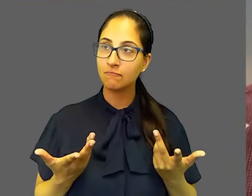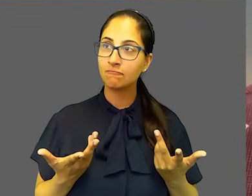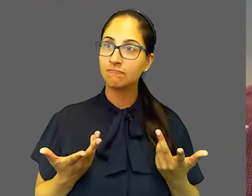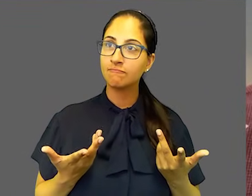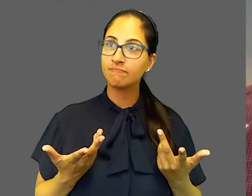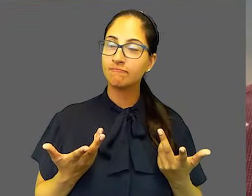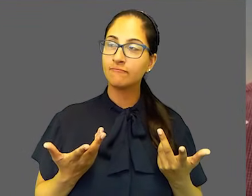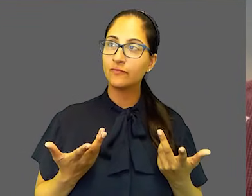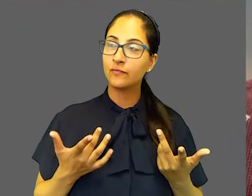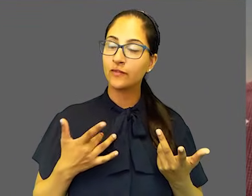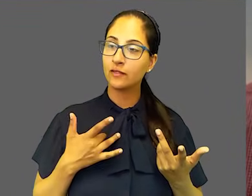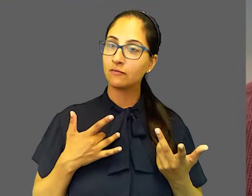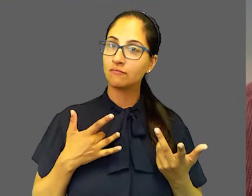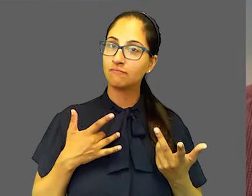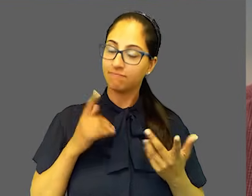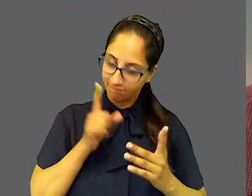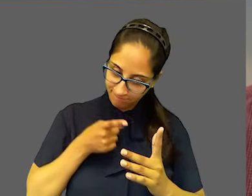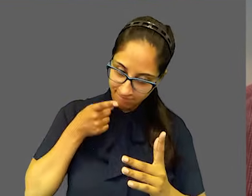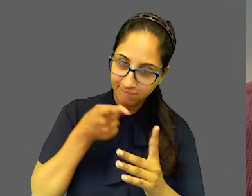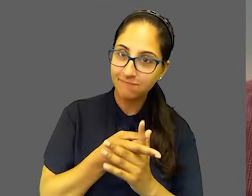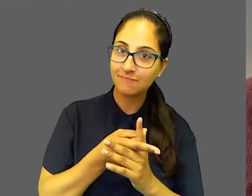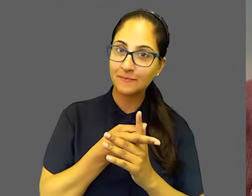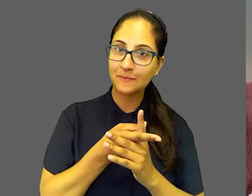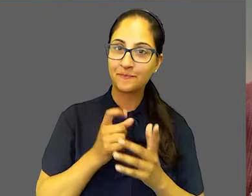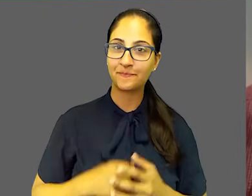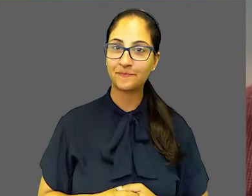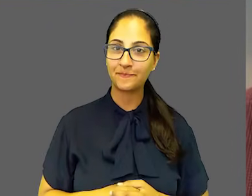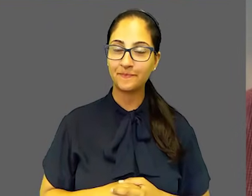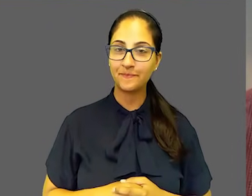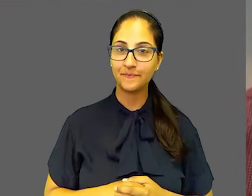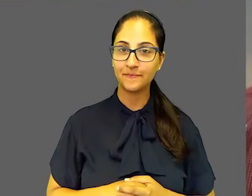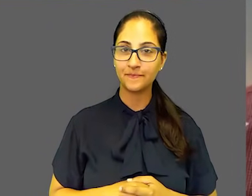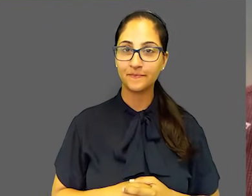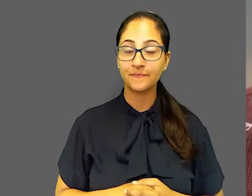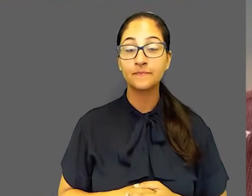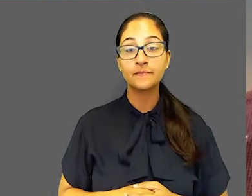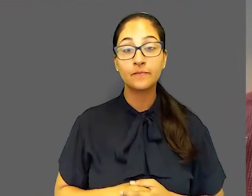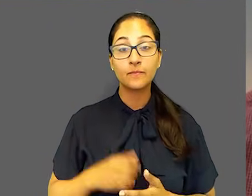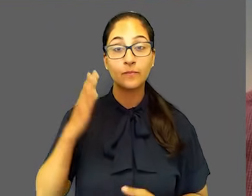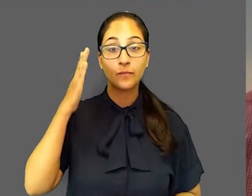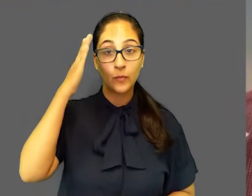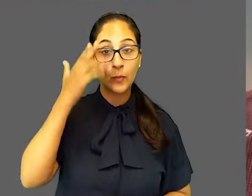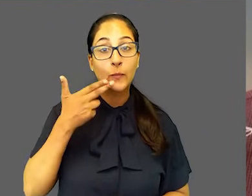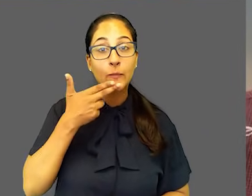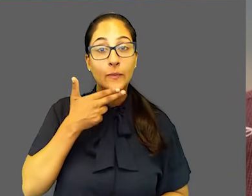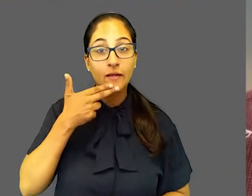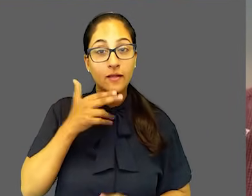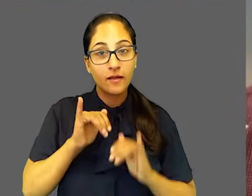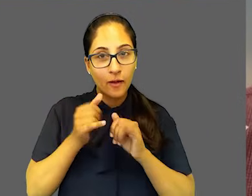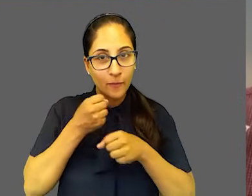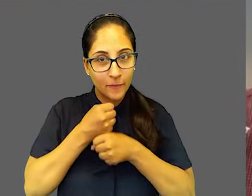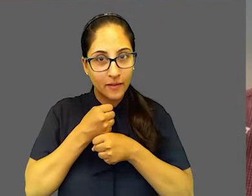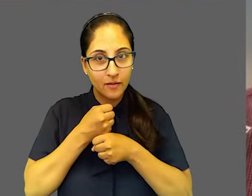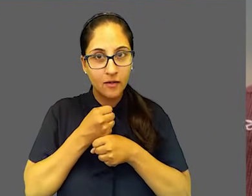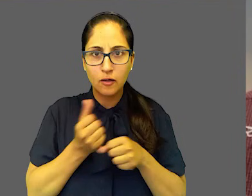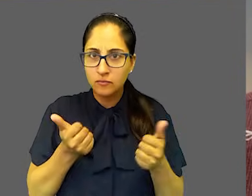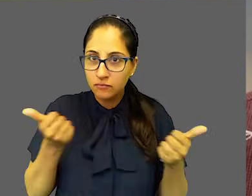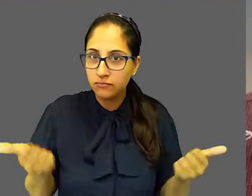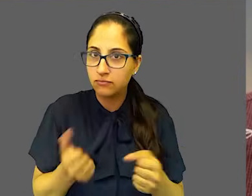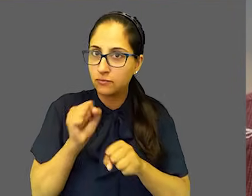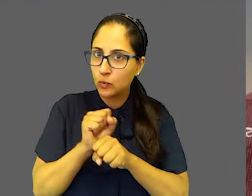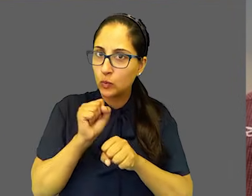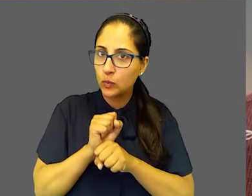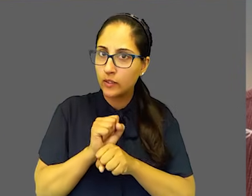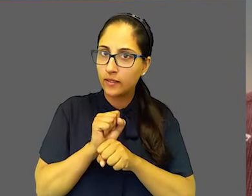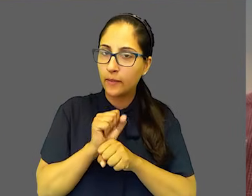And so the honey is also produced by a lot of labor, a lot of work that goes into